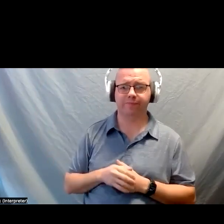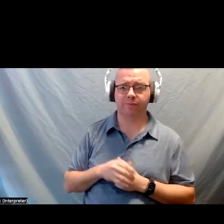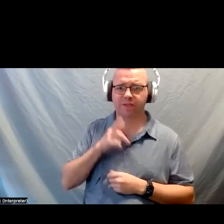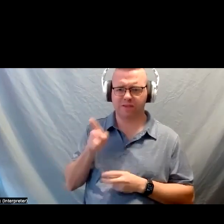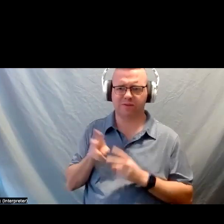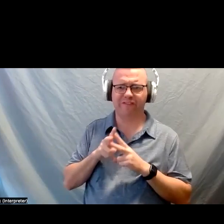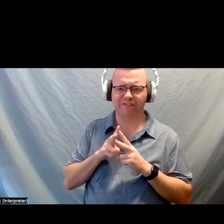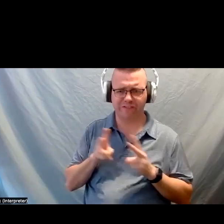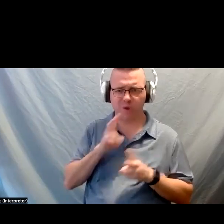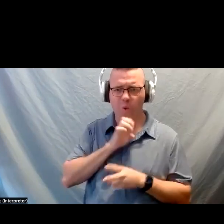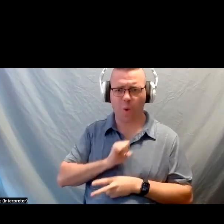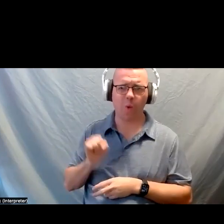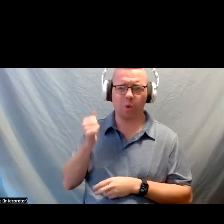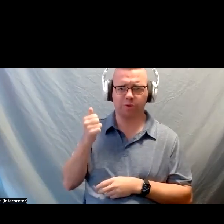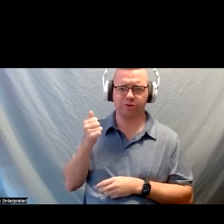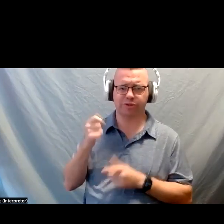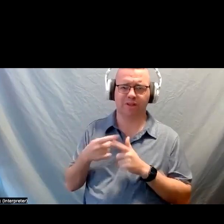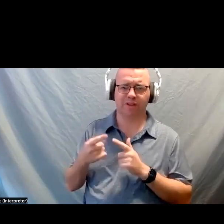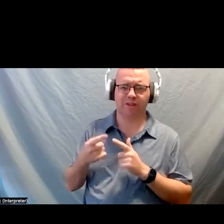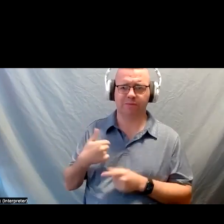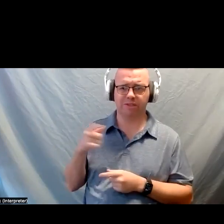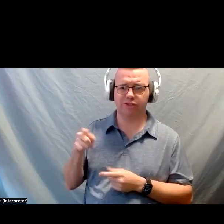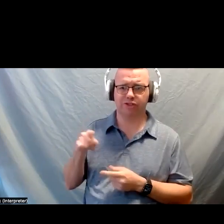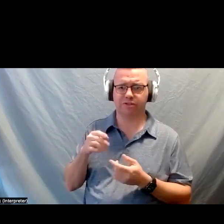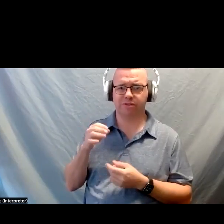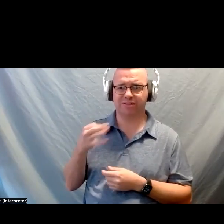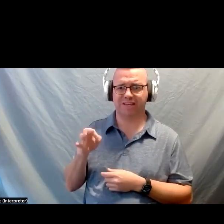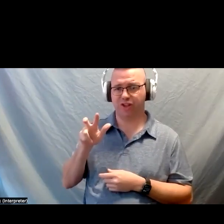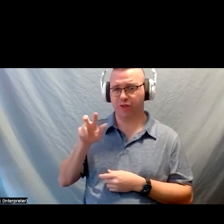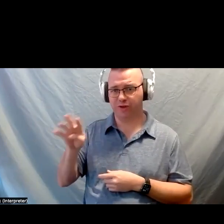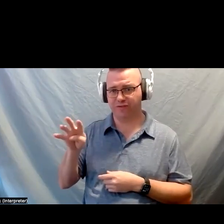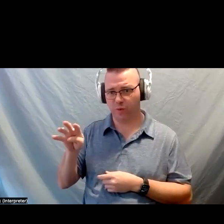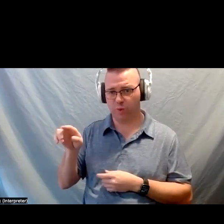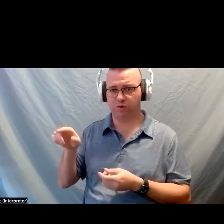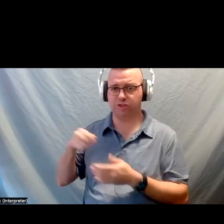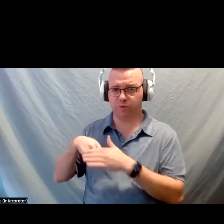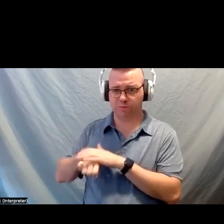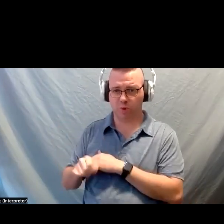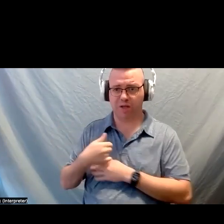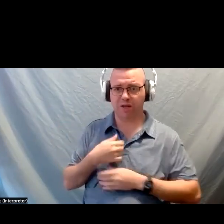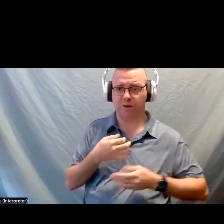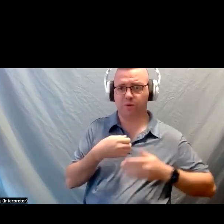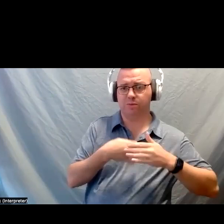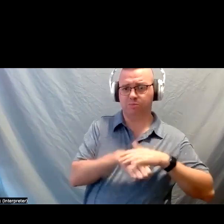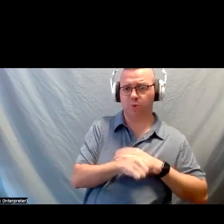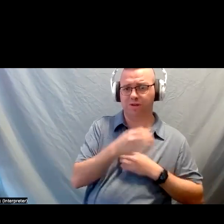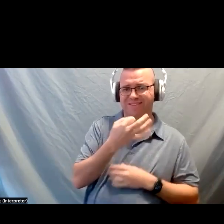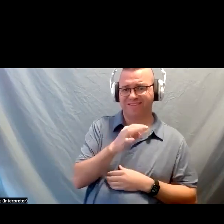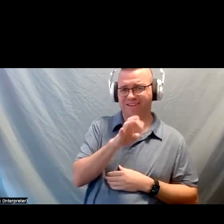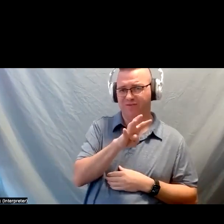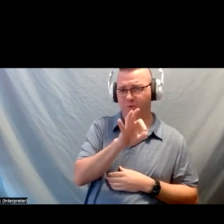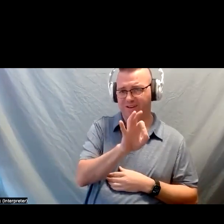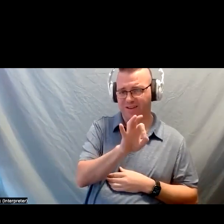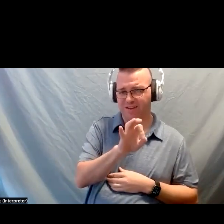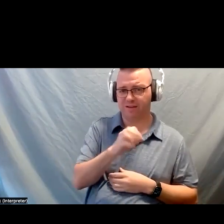older than me. She was born in 1934. I was born in 1949. And yet now,